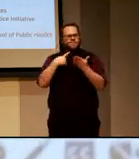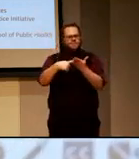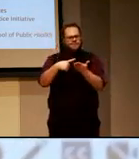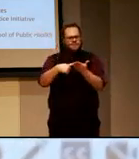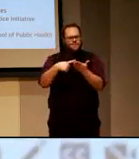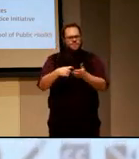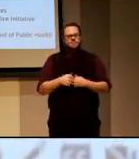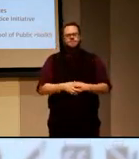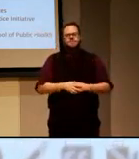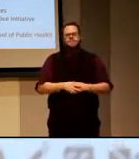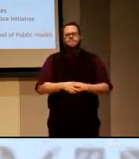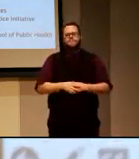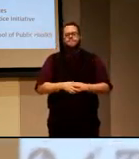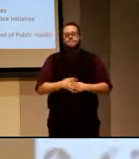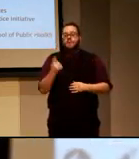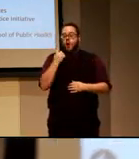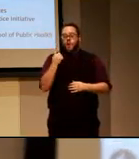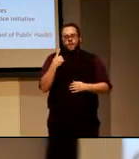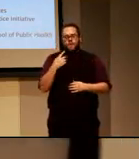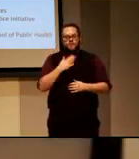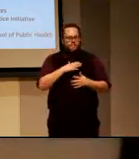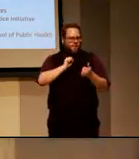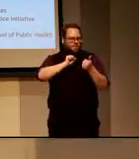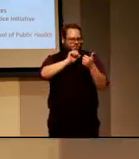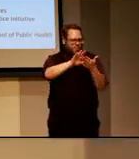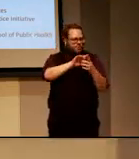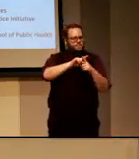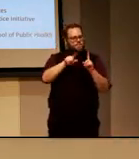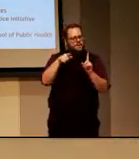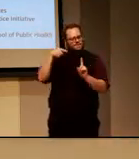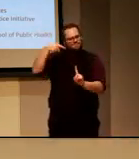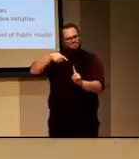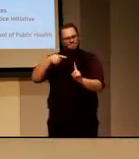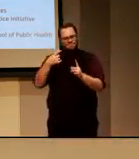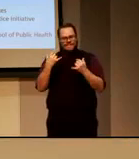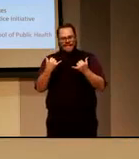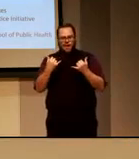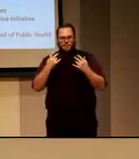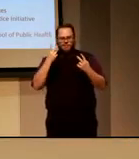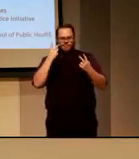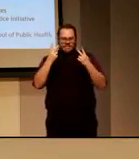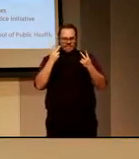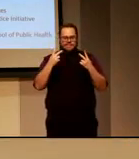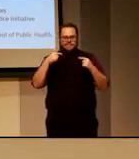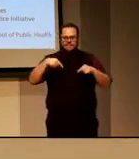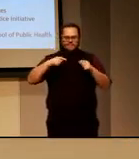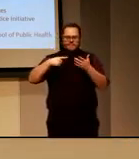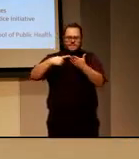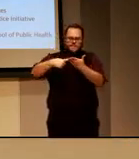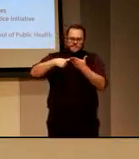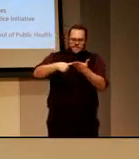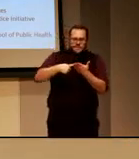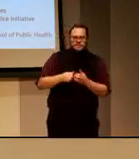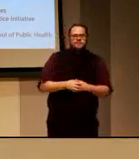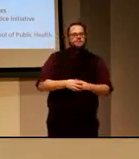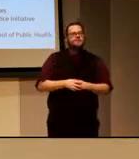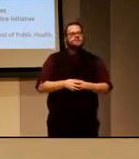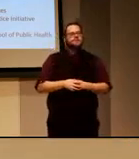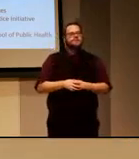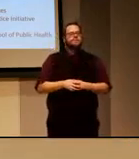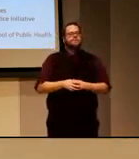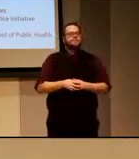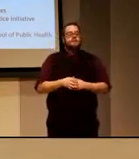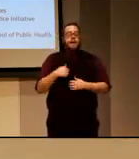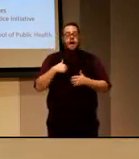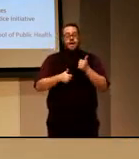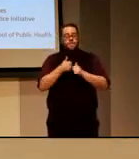as always, how I approach these, but I think especially this visit and this conversation, is I'm probably most